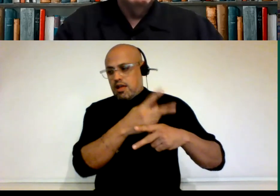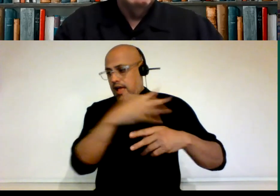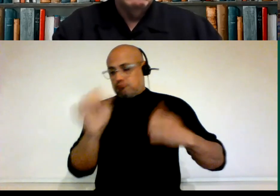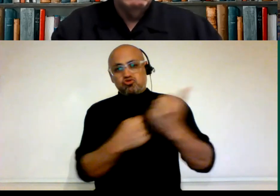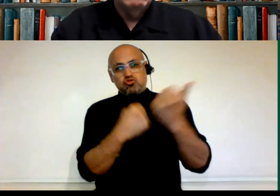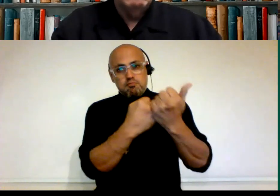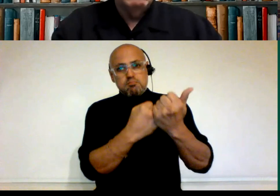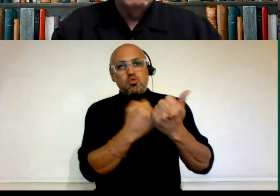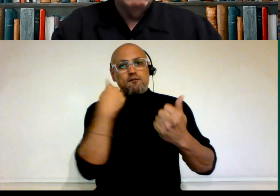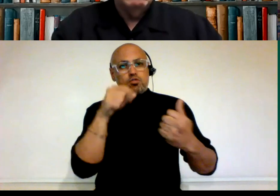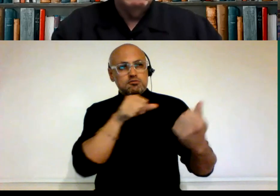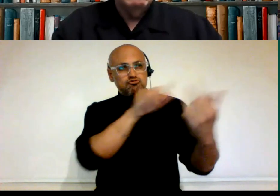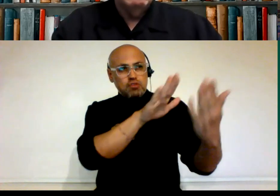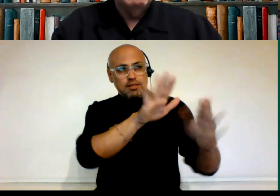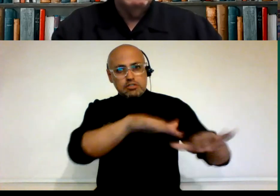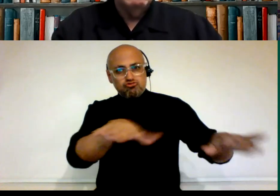address the needs of children.